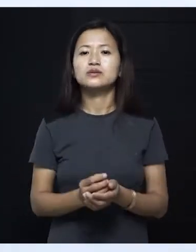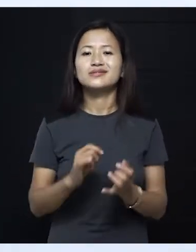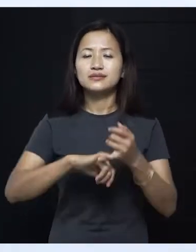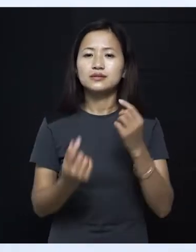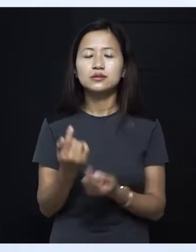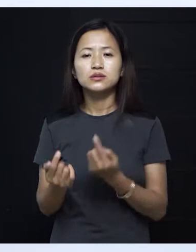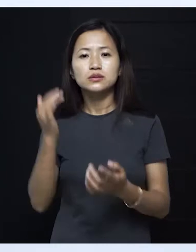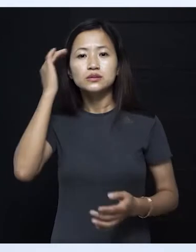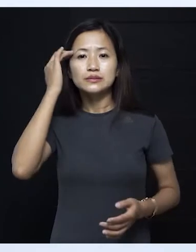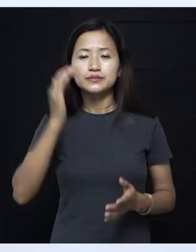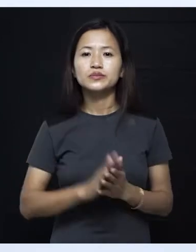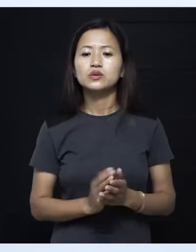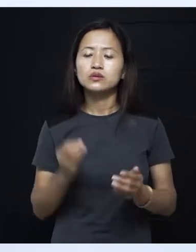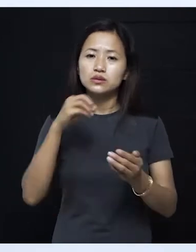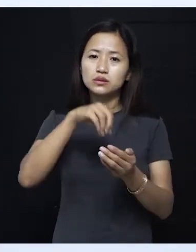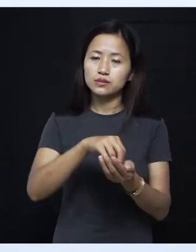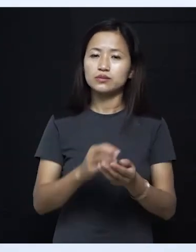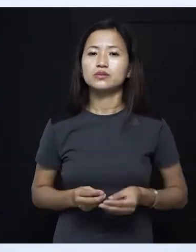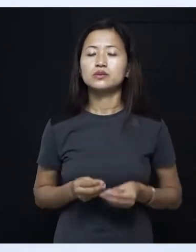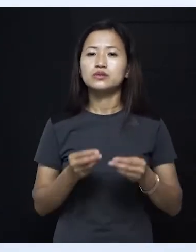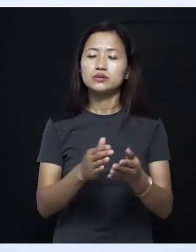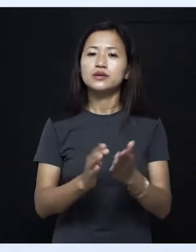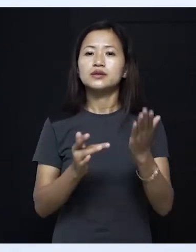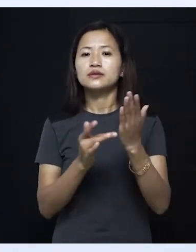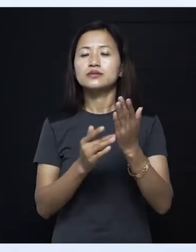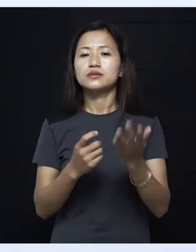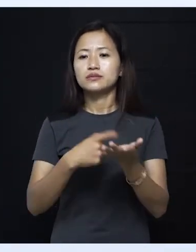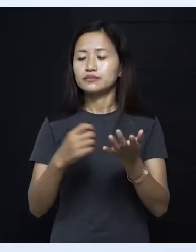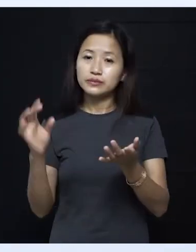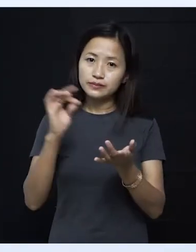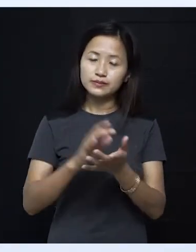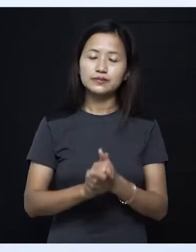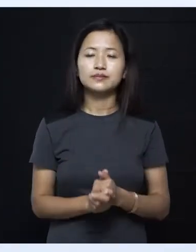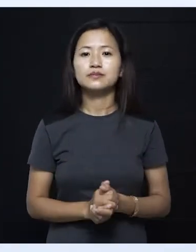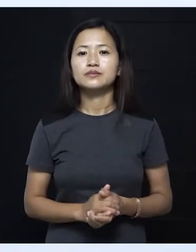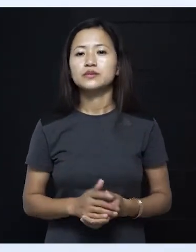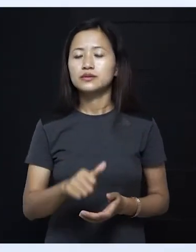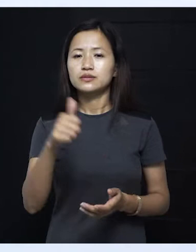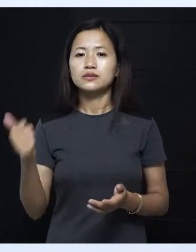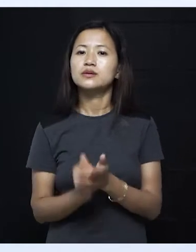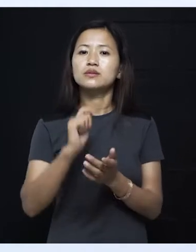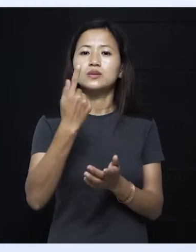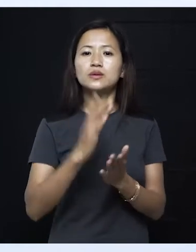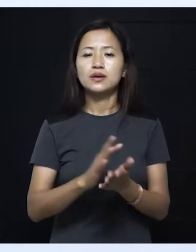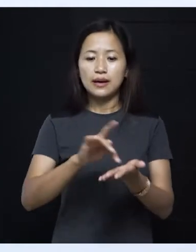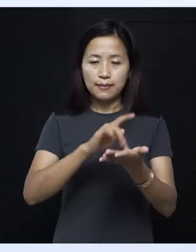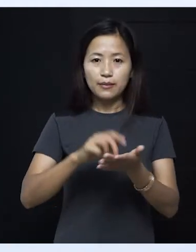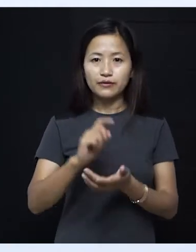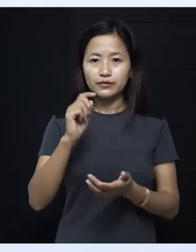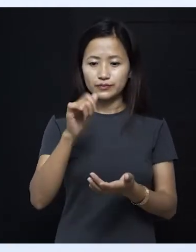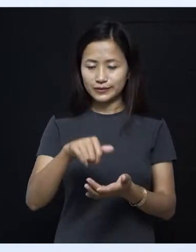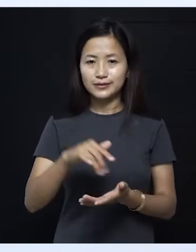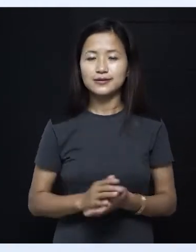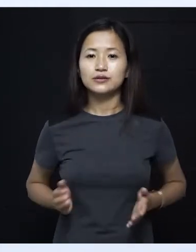So all these were implemented in the technical reforms. Okay, then another one is, apart from this,